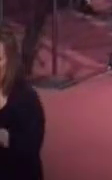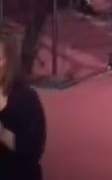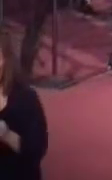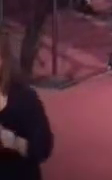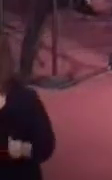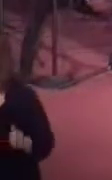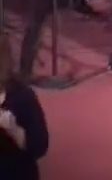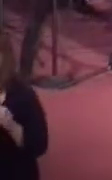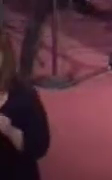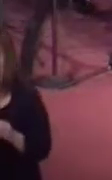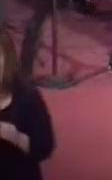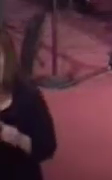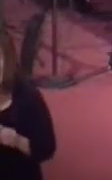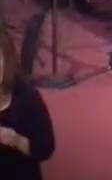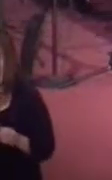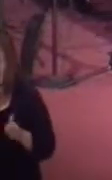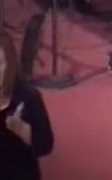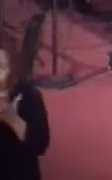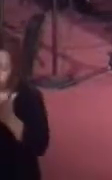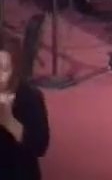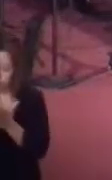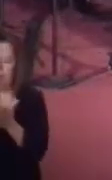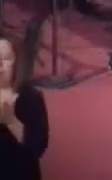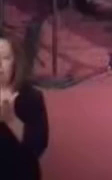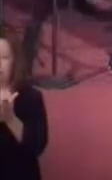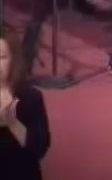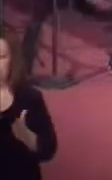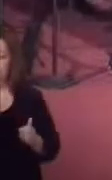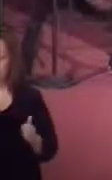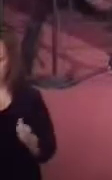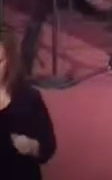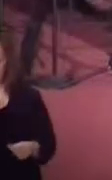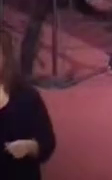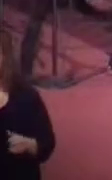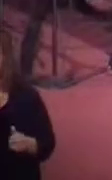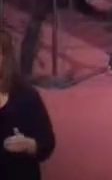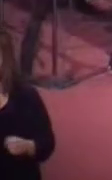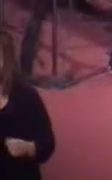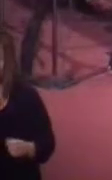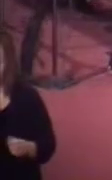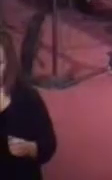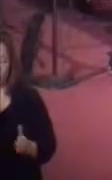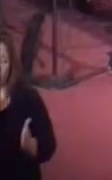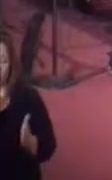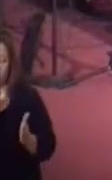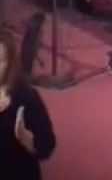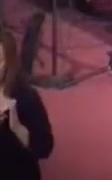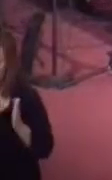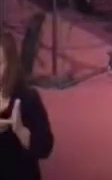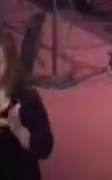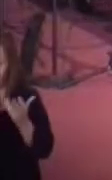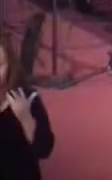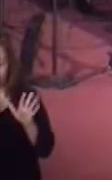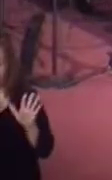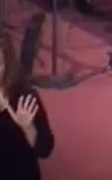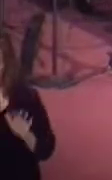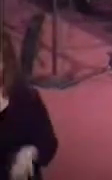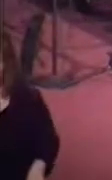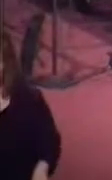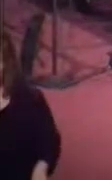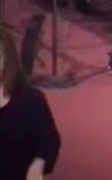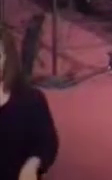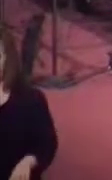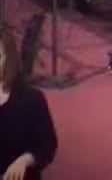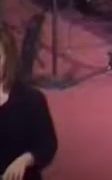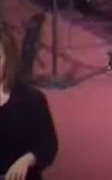and impress his seal upon that as an official regulation. This is done, and it's over with. And